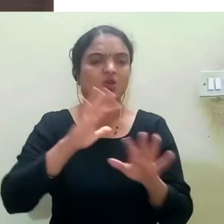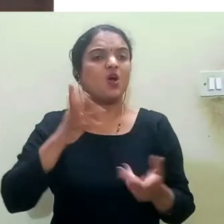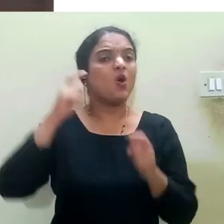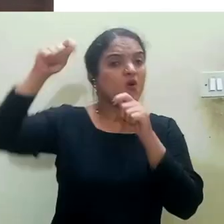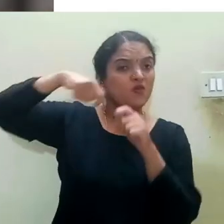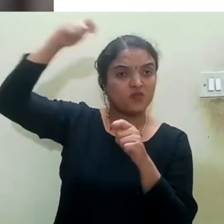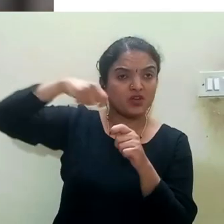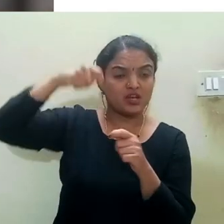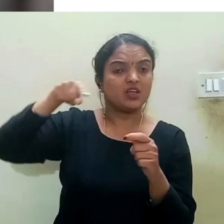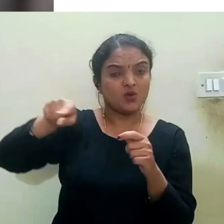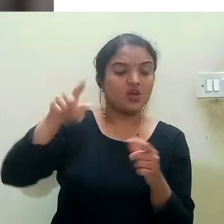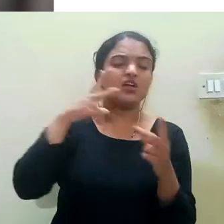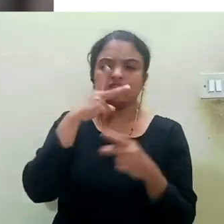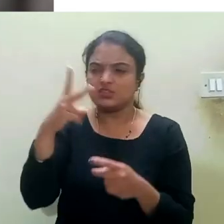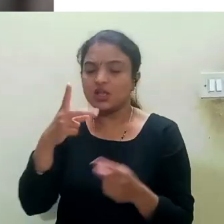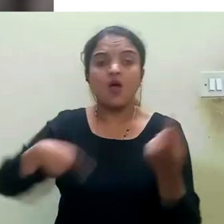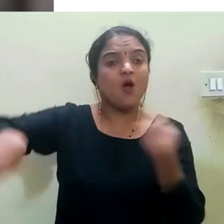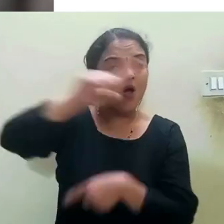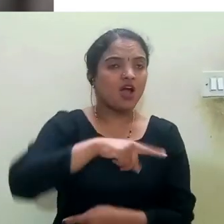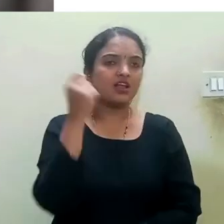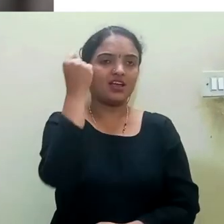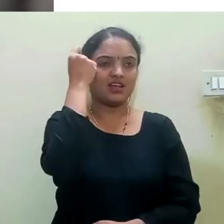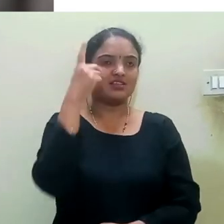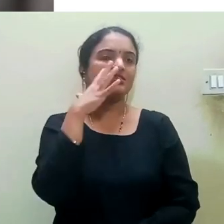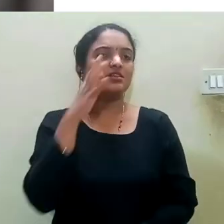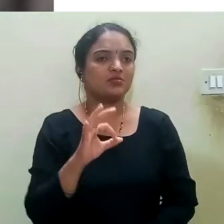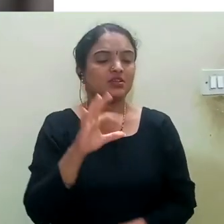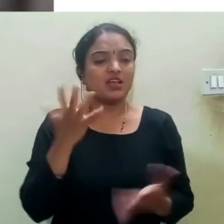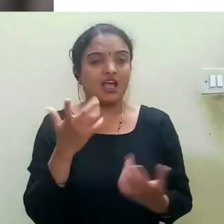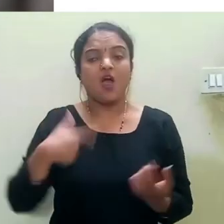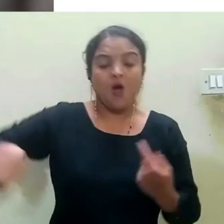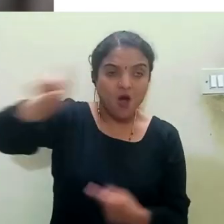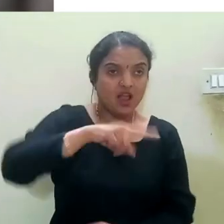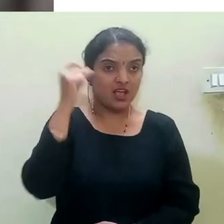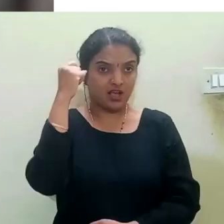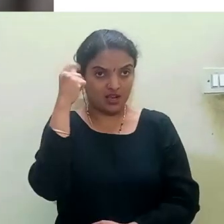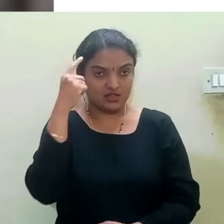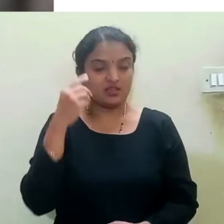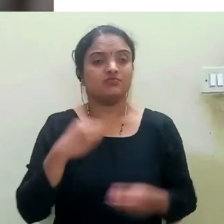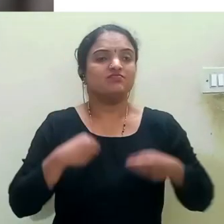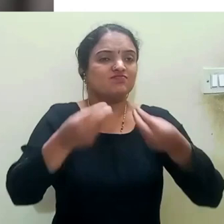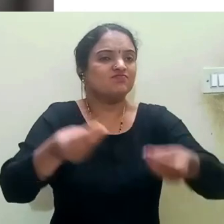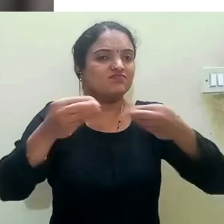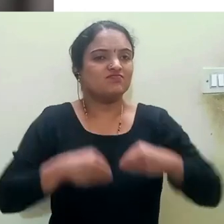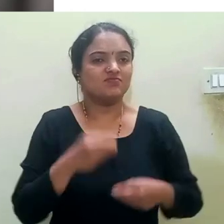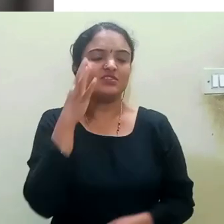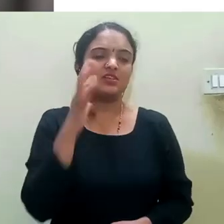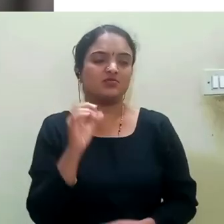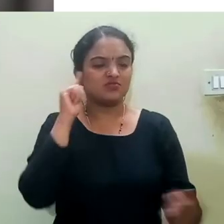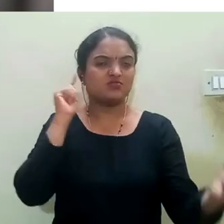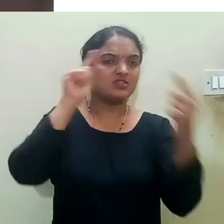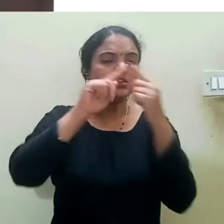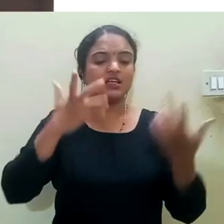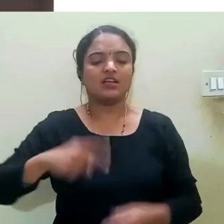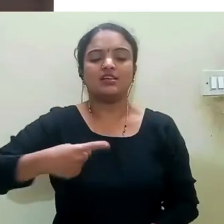talk series, or our video content, we are constantly striving to create an environment where people can build